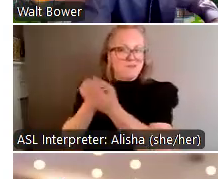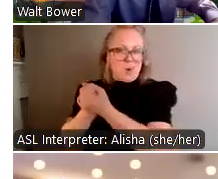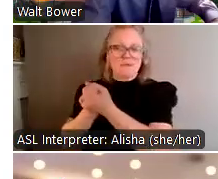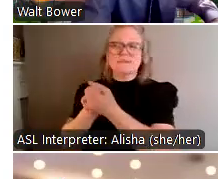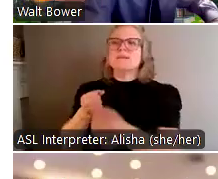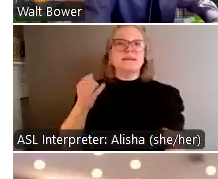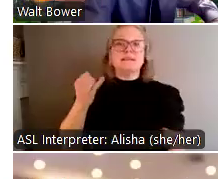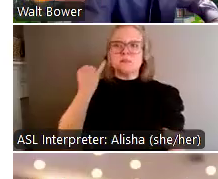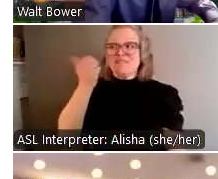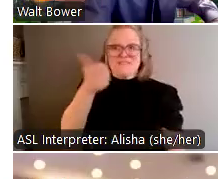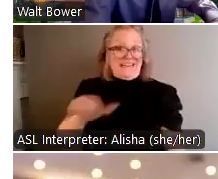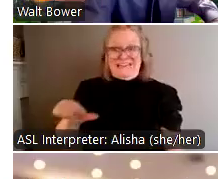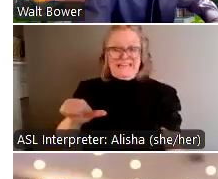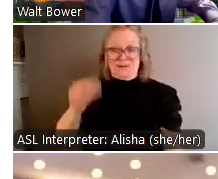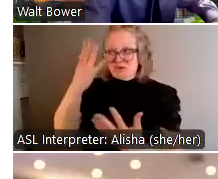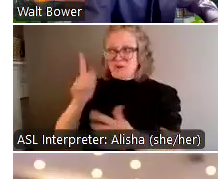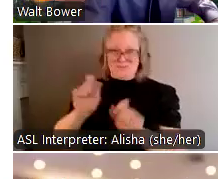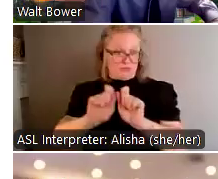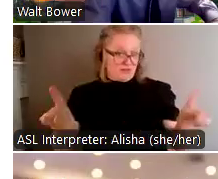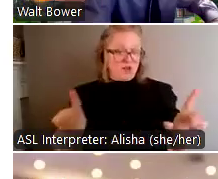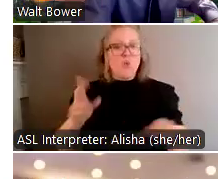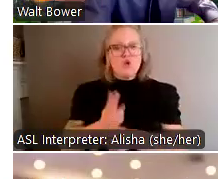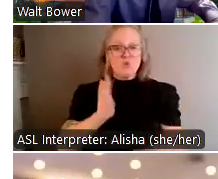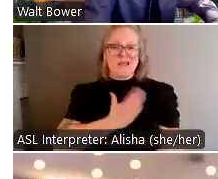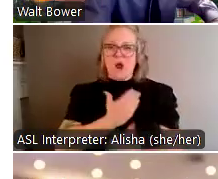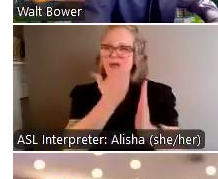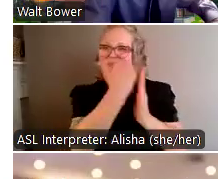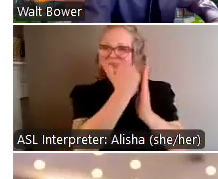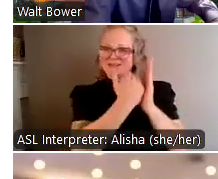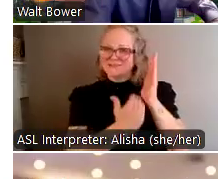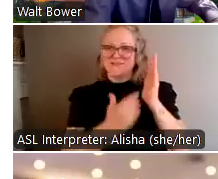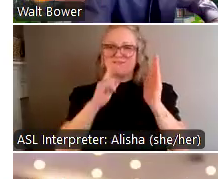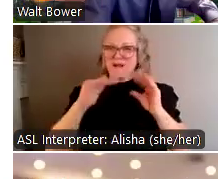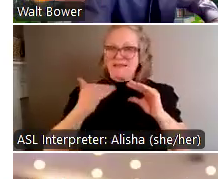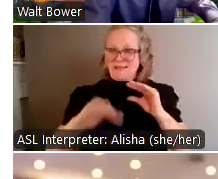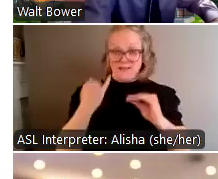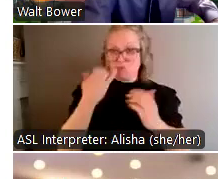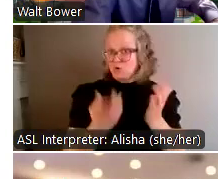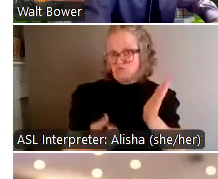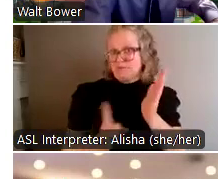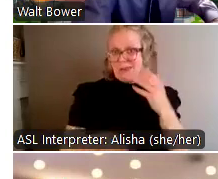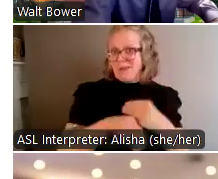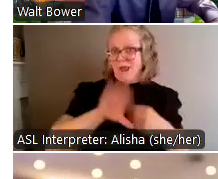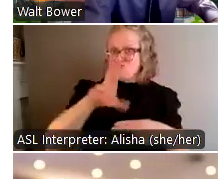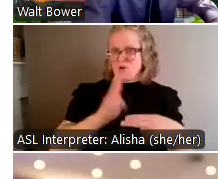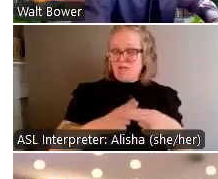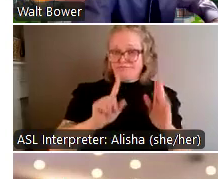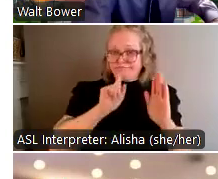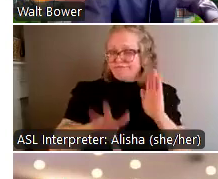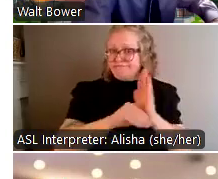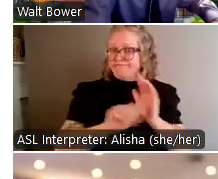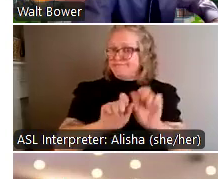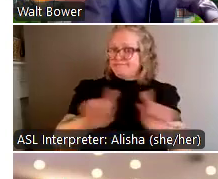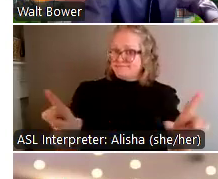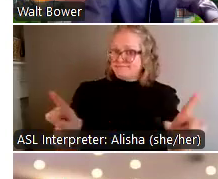out through our listservs, and we would be happy if everybody was on that listserv and would receive that information. And then we